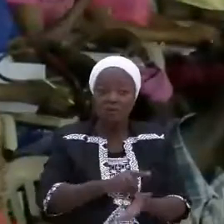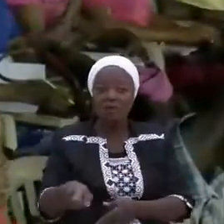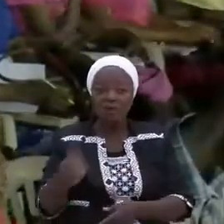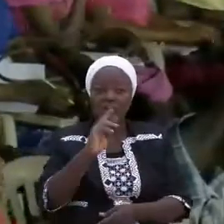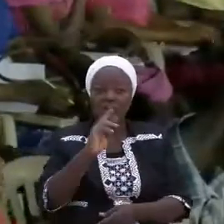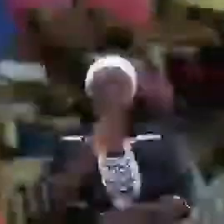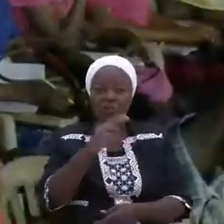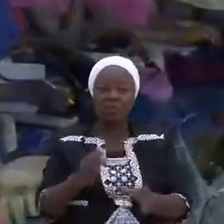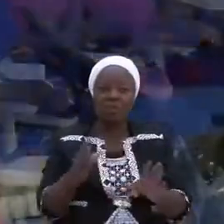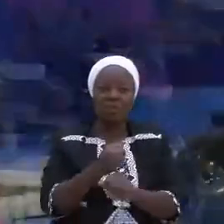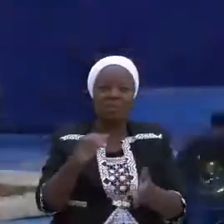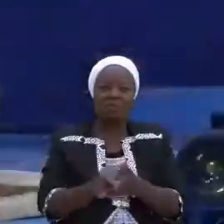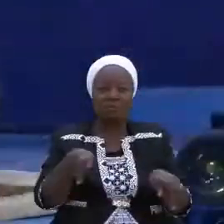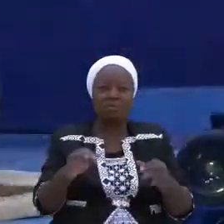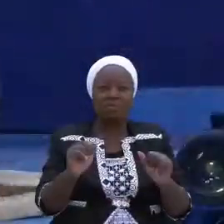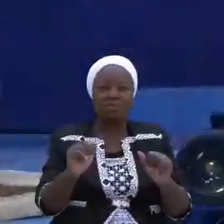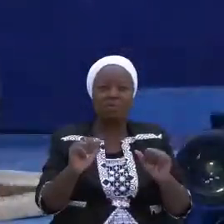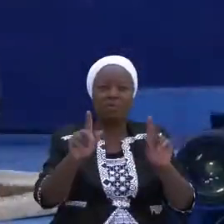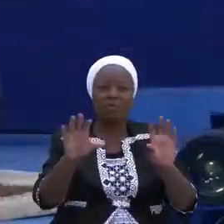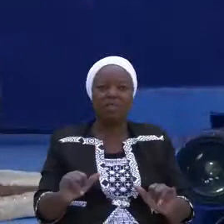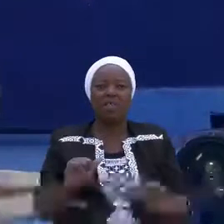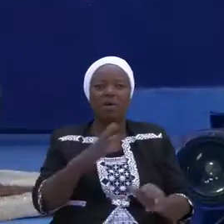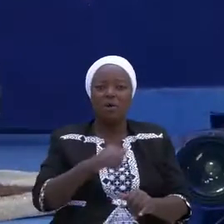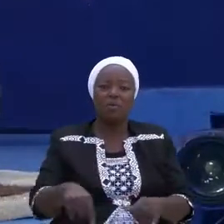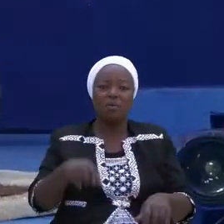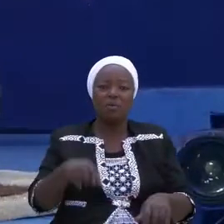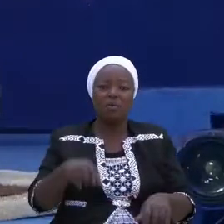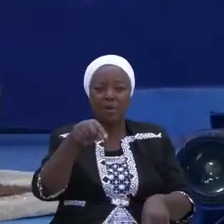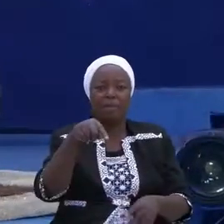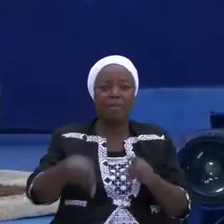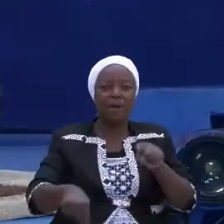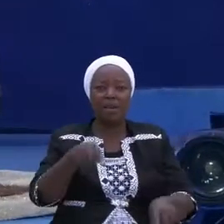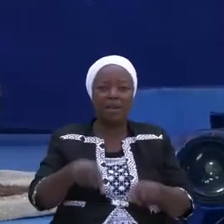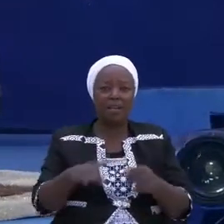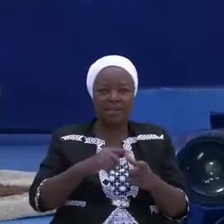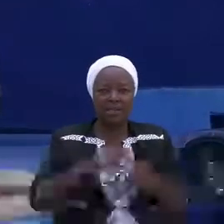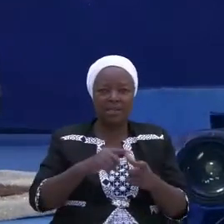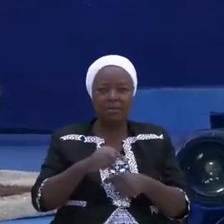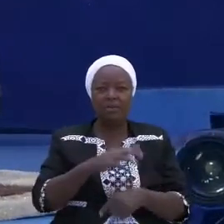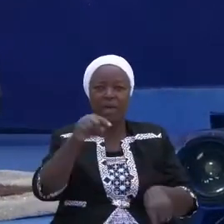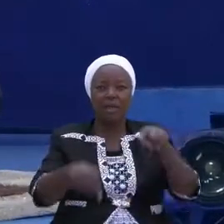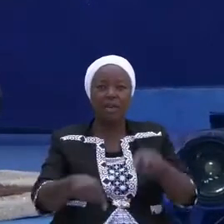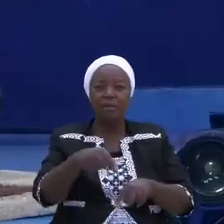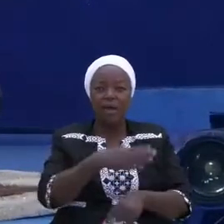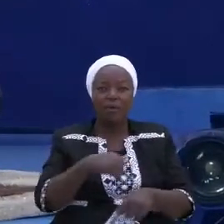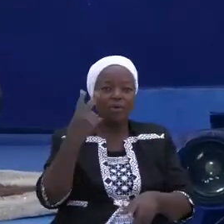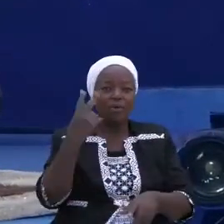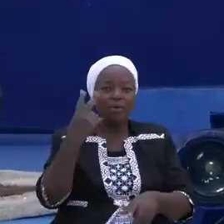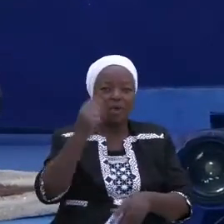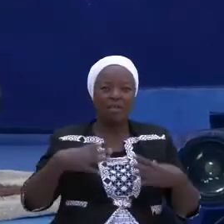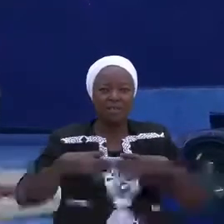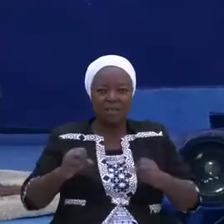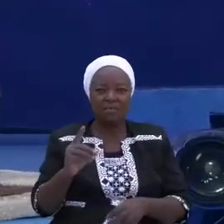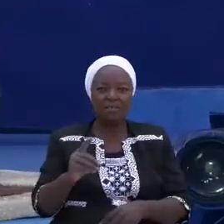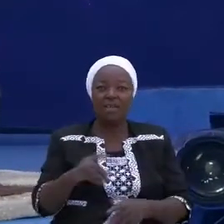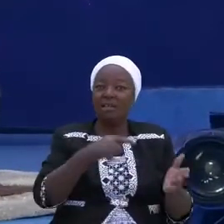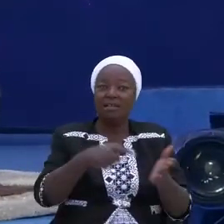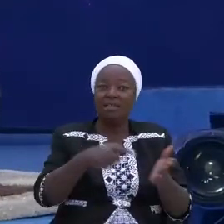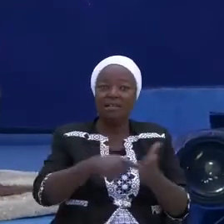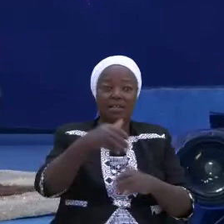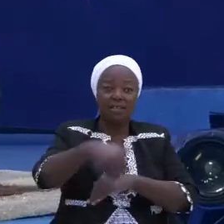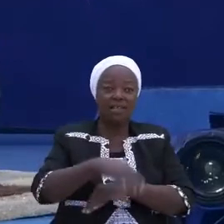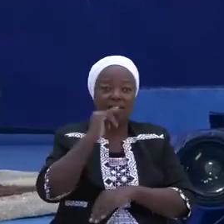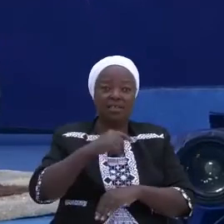were pulses they were paralyzed and that were lame were healed tonight in the